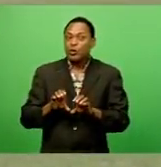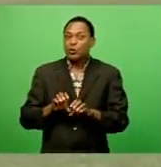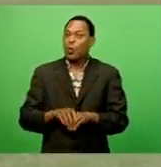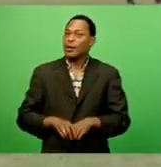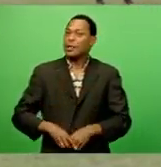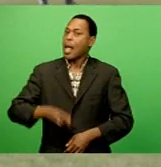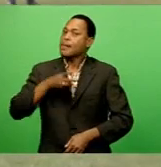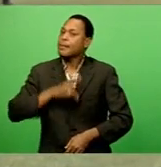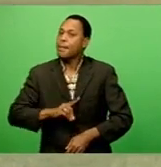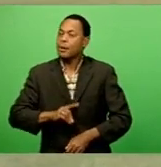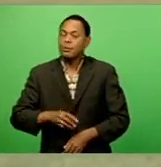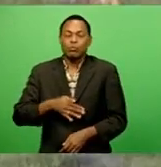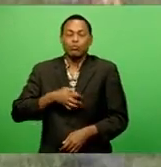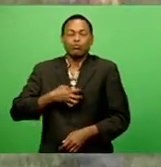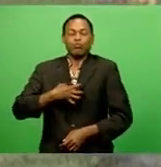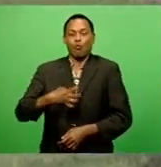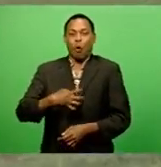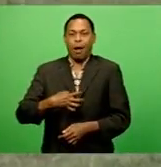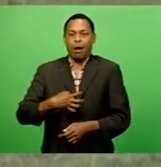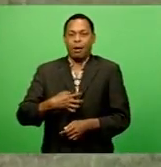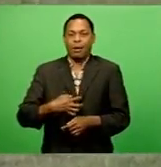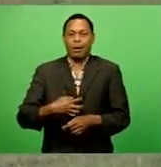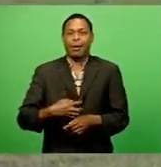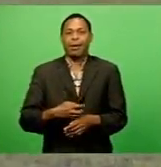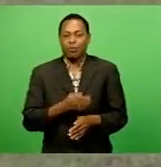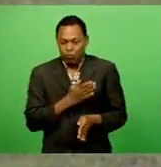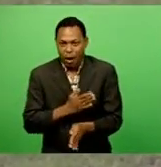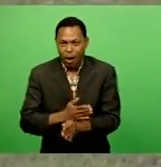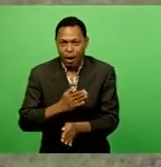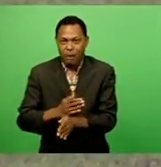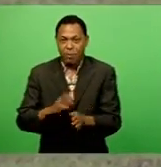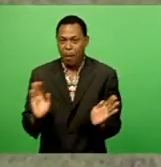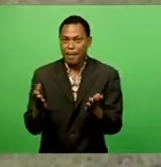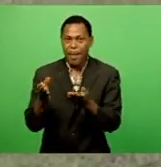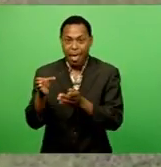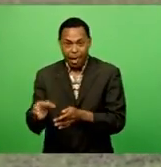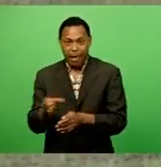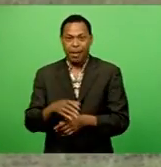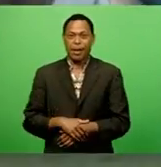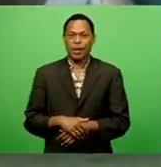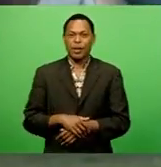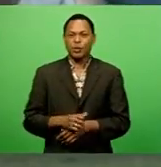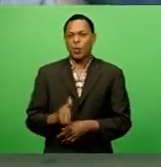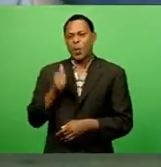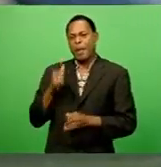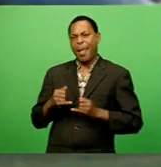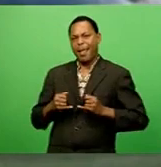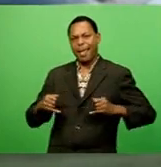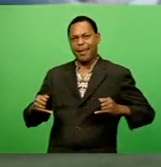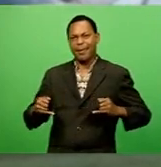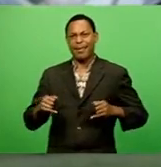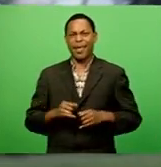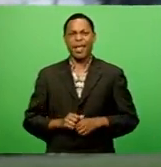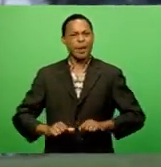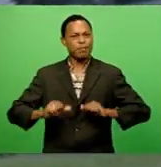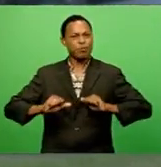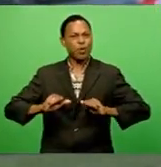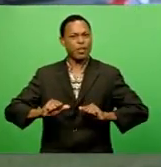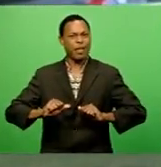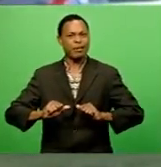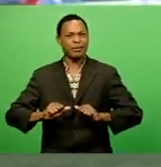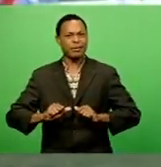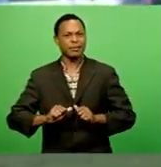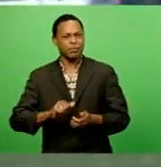more effort from his players. Trying to have a good set of backline where we can defend well, where we can do a good